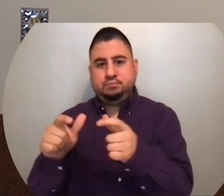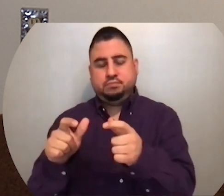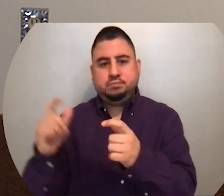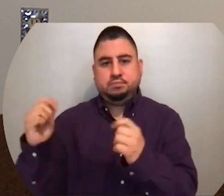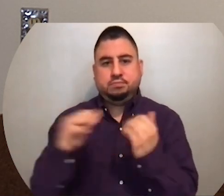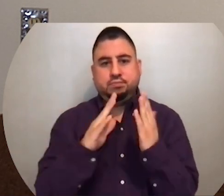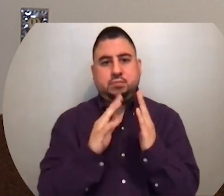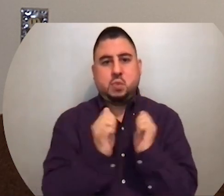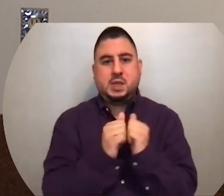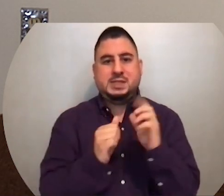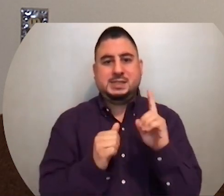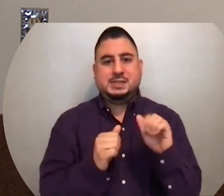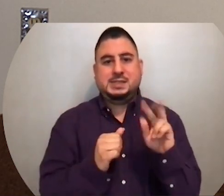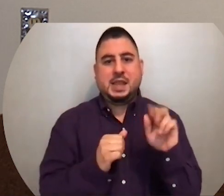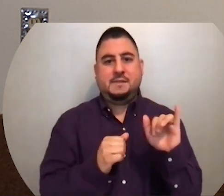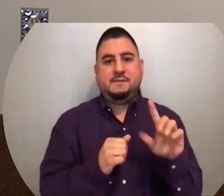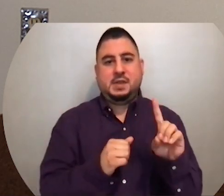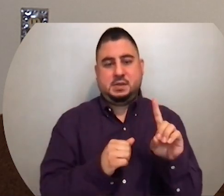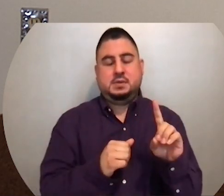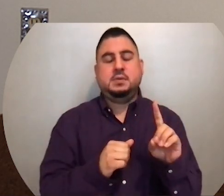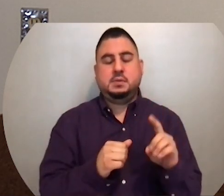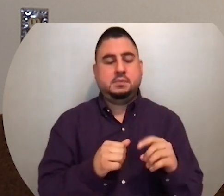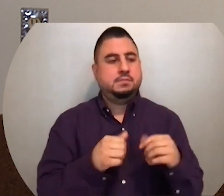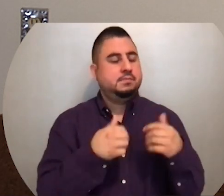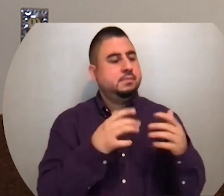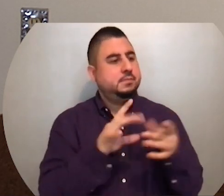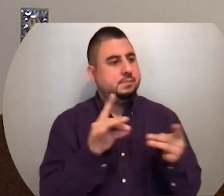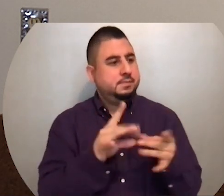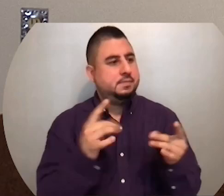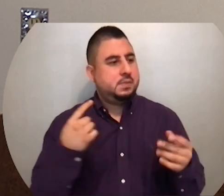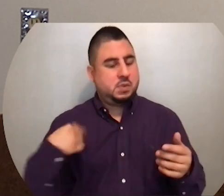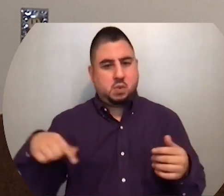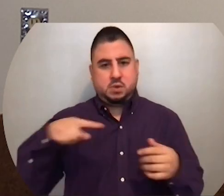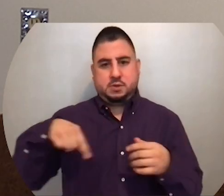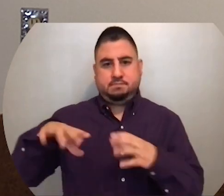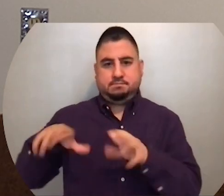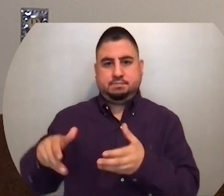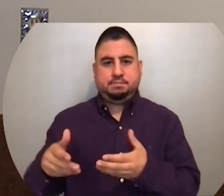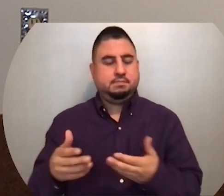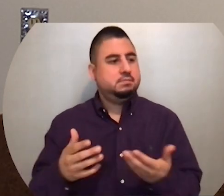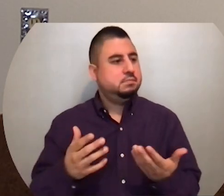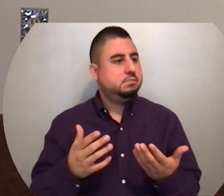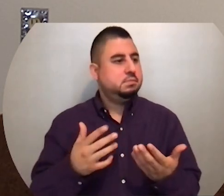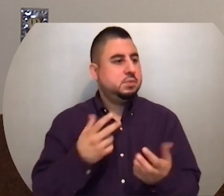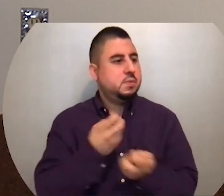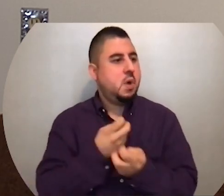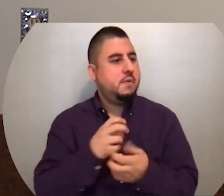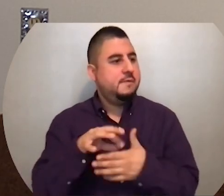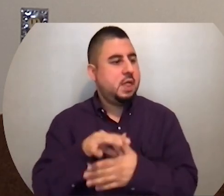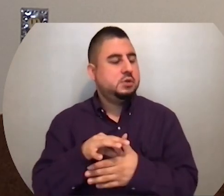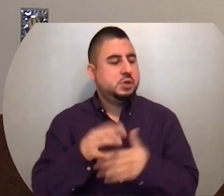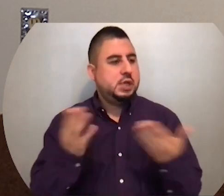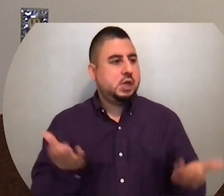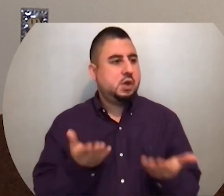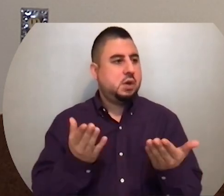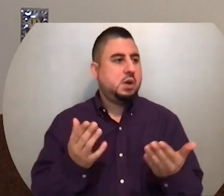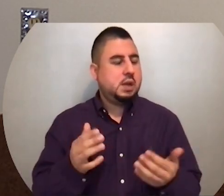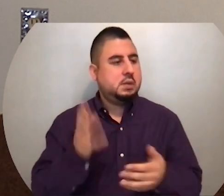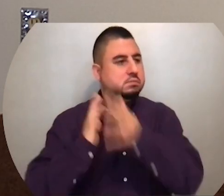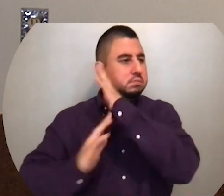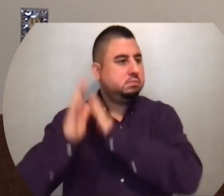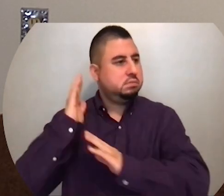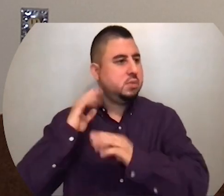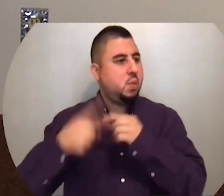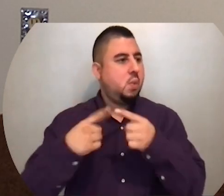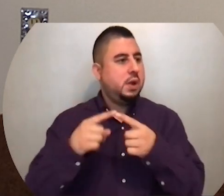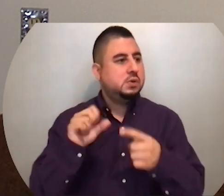David in Hebron, and said, "Here we are, your bone and your flesh. In days past,